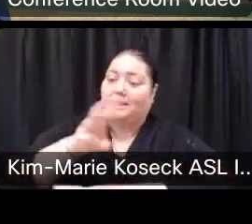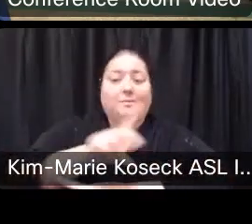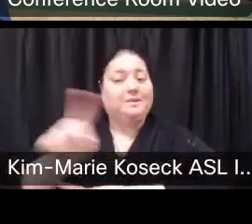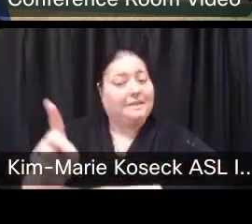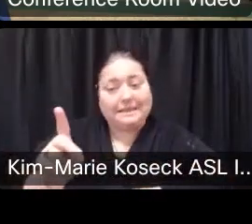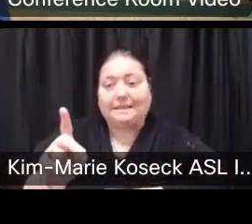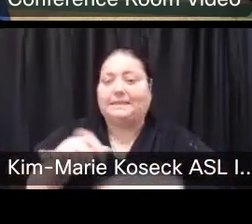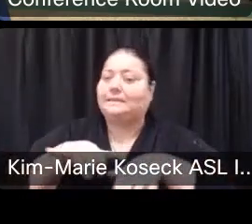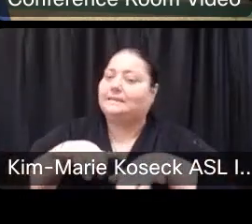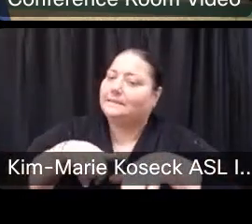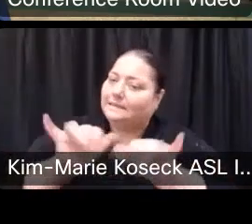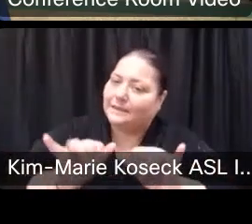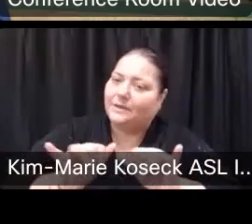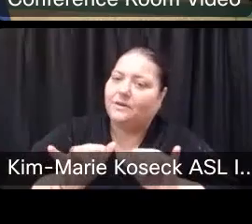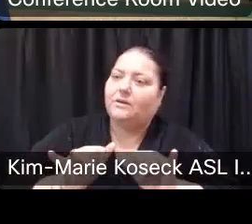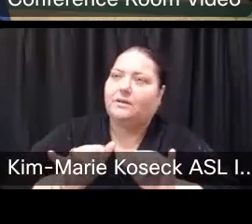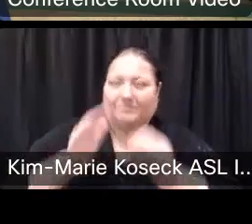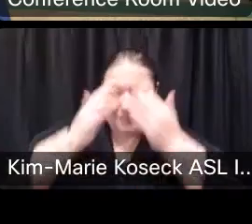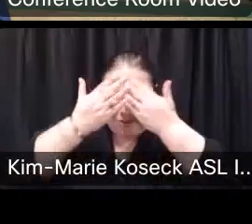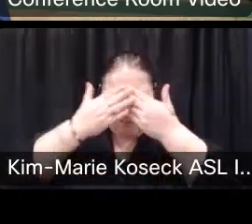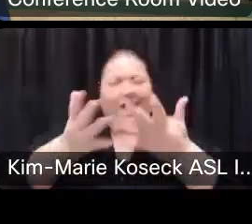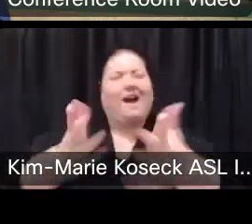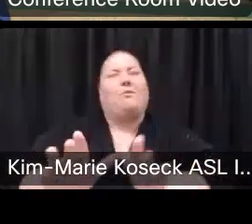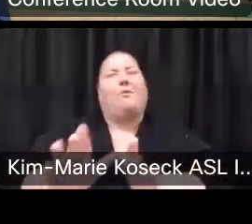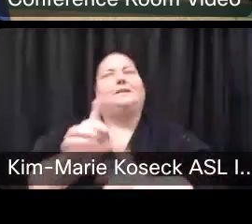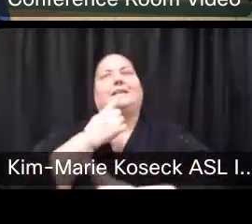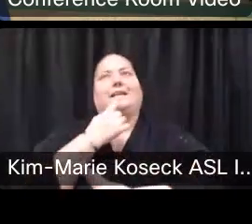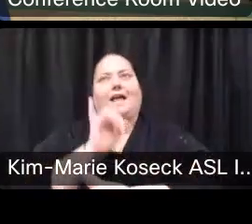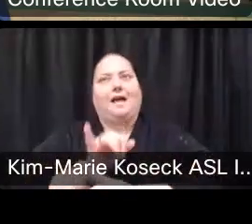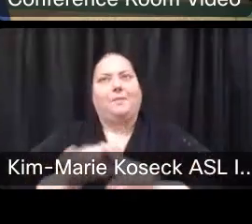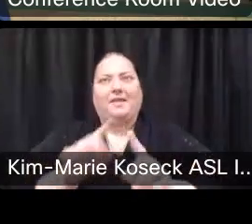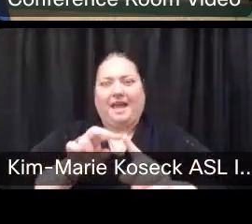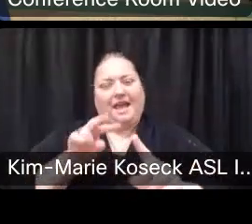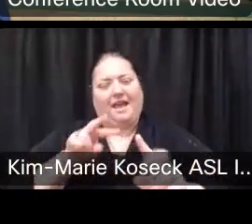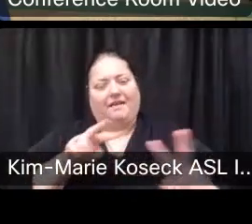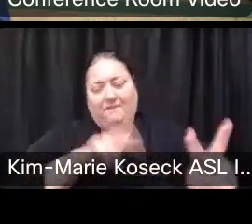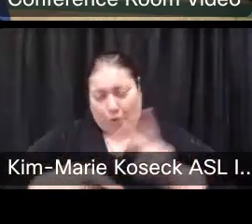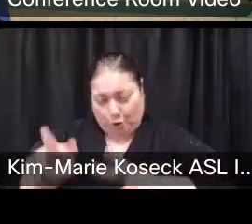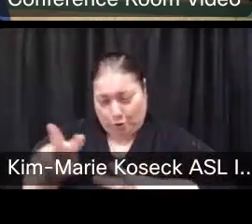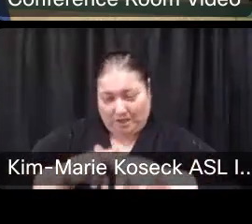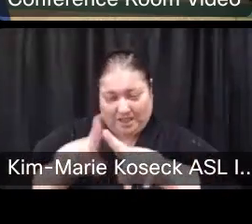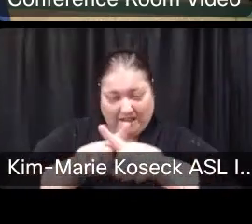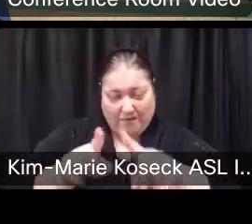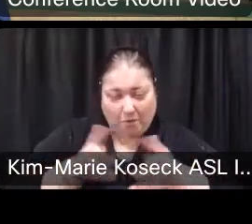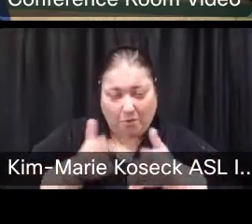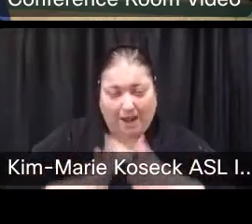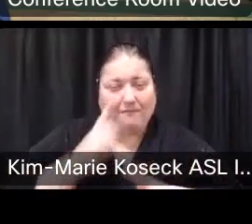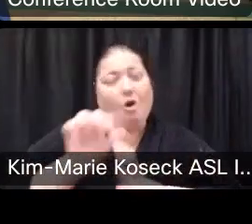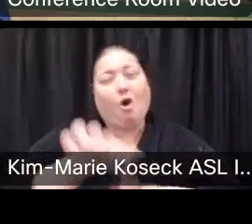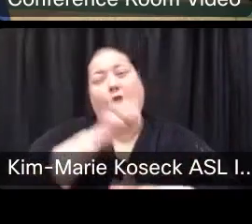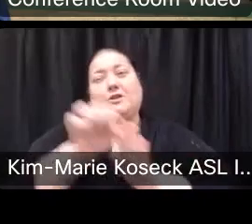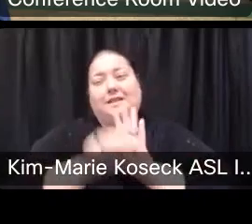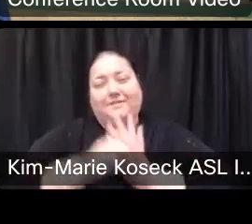is very close. I'm not going to say close-minded, but they view it very differently than every other state for intentional living.